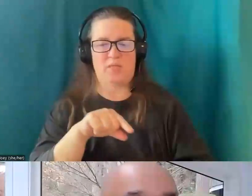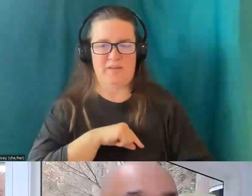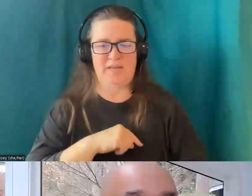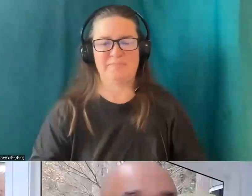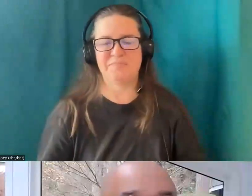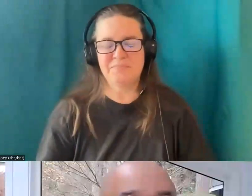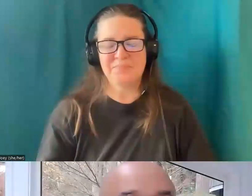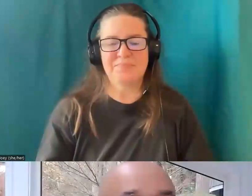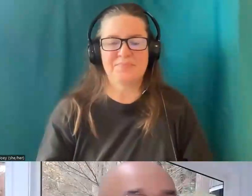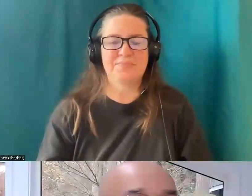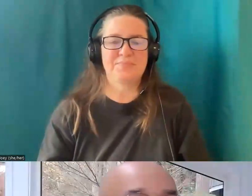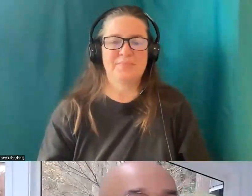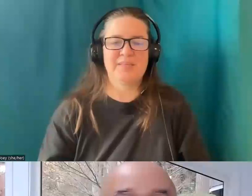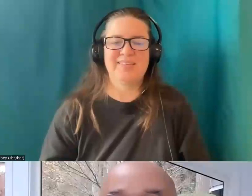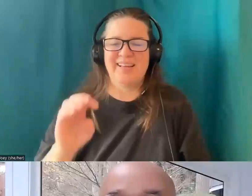Let's see.